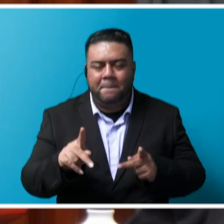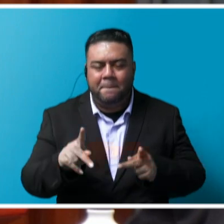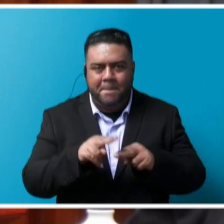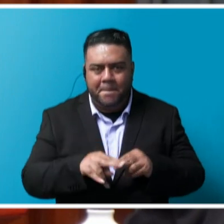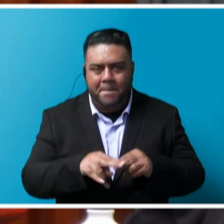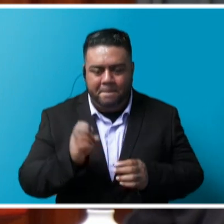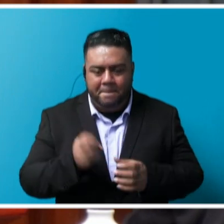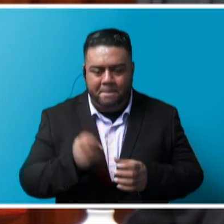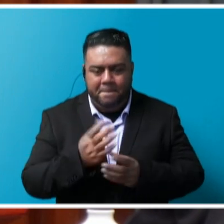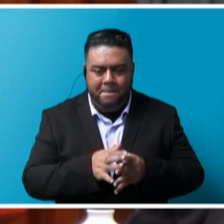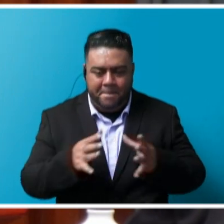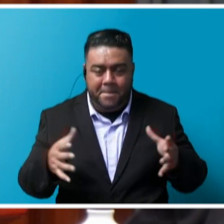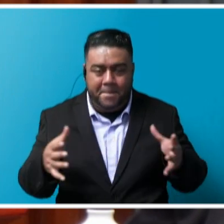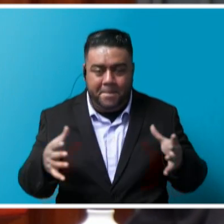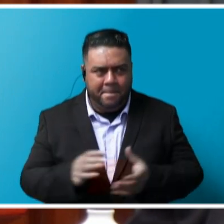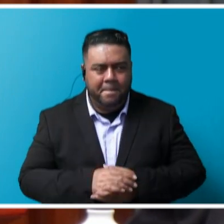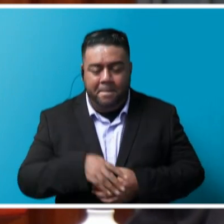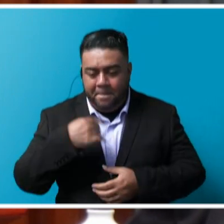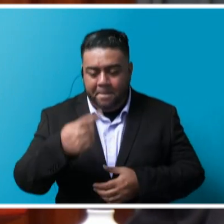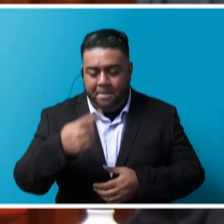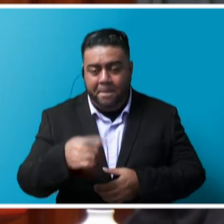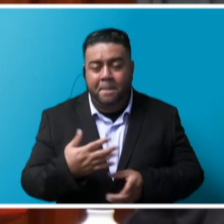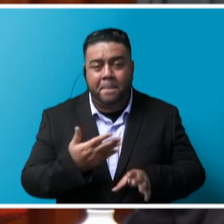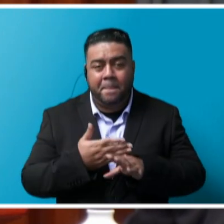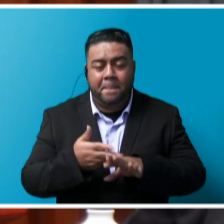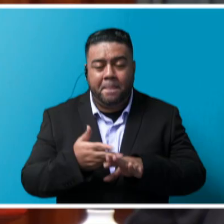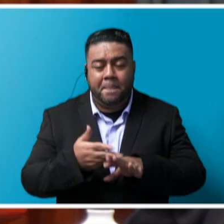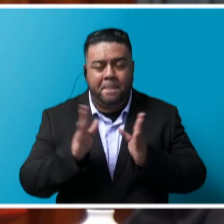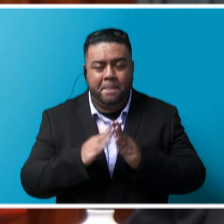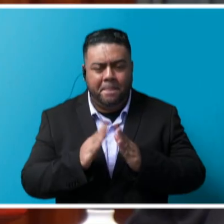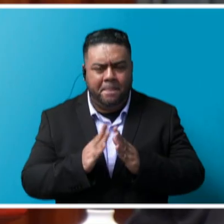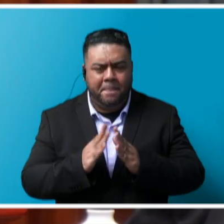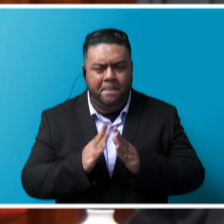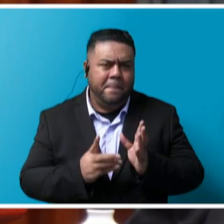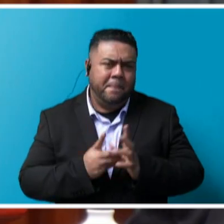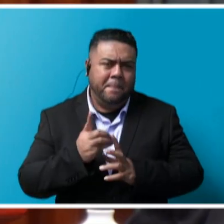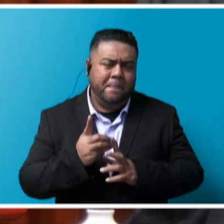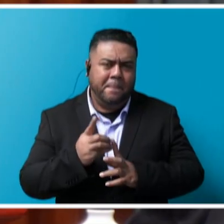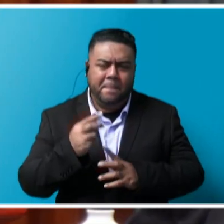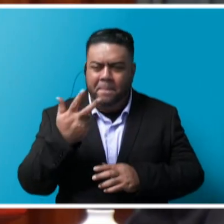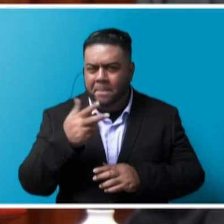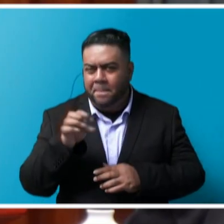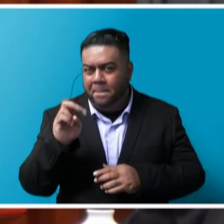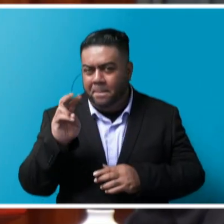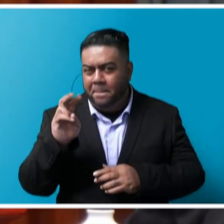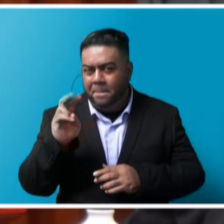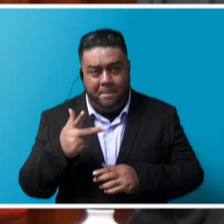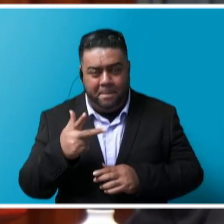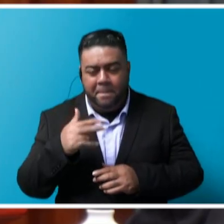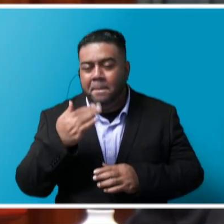and prosperity. The continuation of the new town development program, supported by $3.8 million in this budget, reflects the